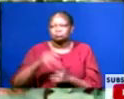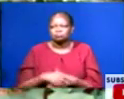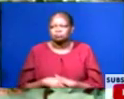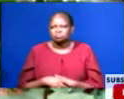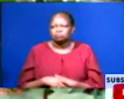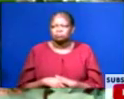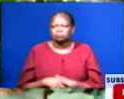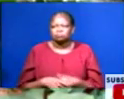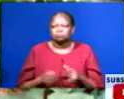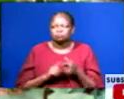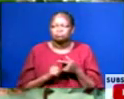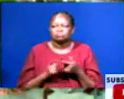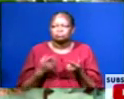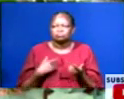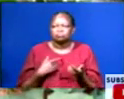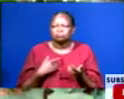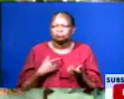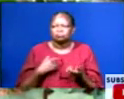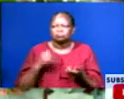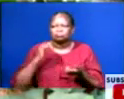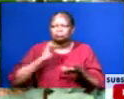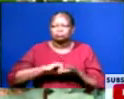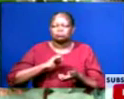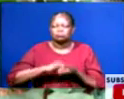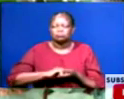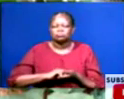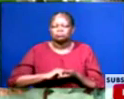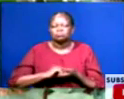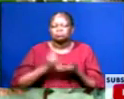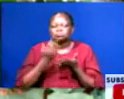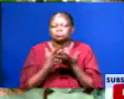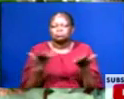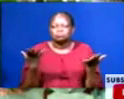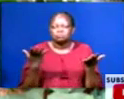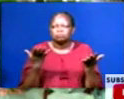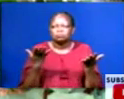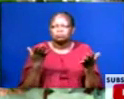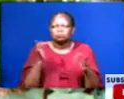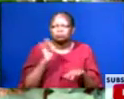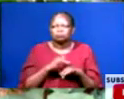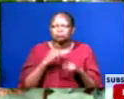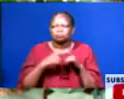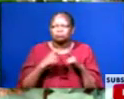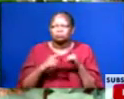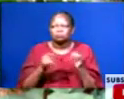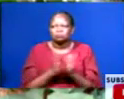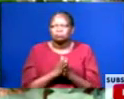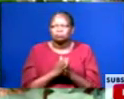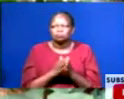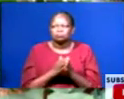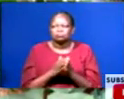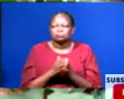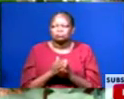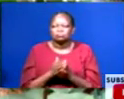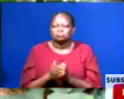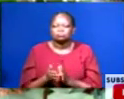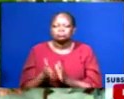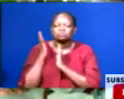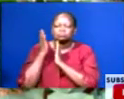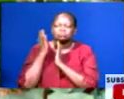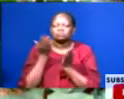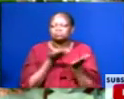And I was engaged in cargo during the early years, and soldiers, to transport soldiers from